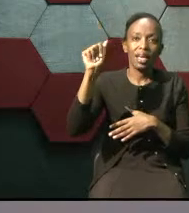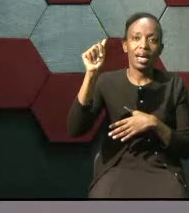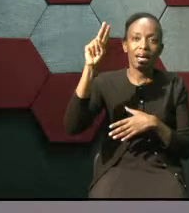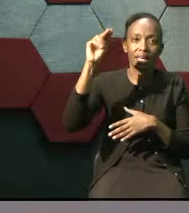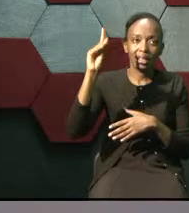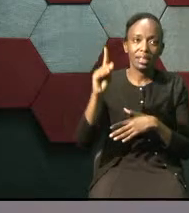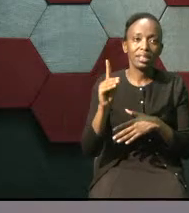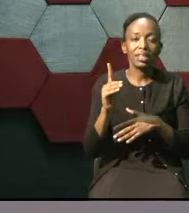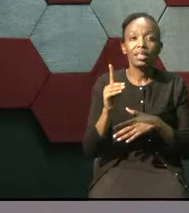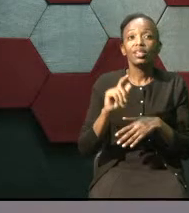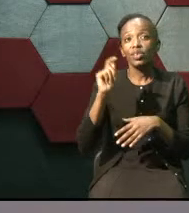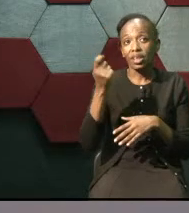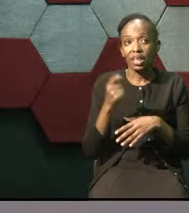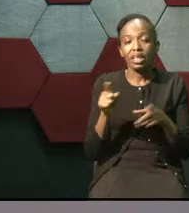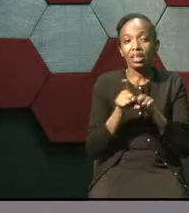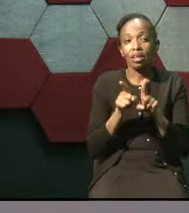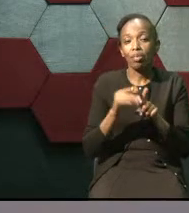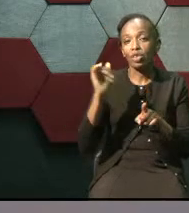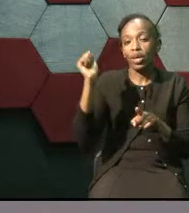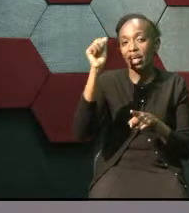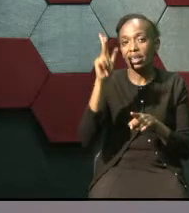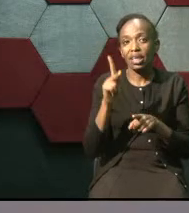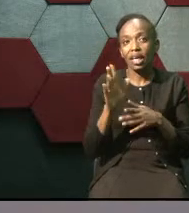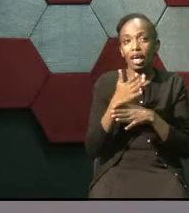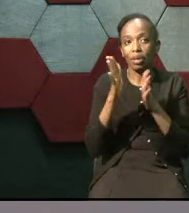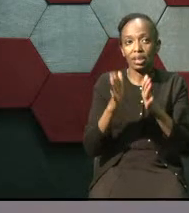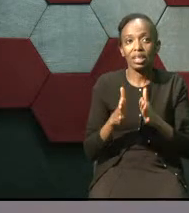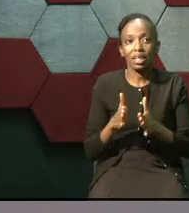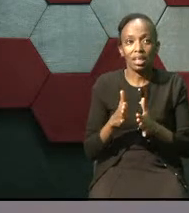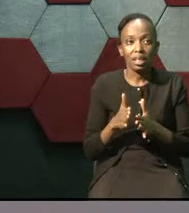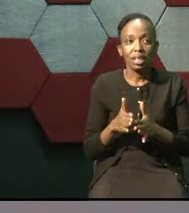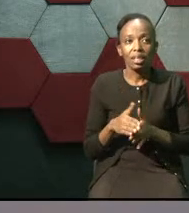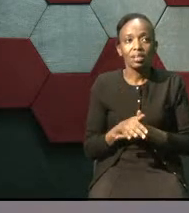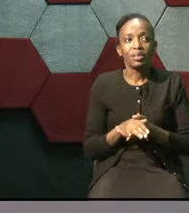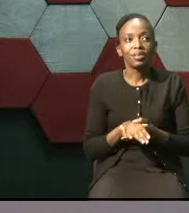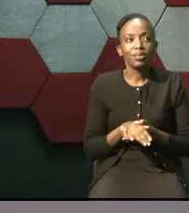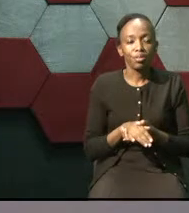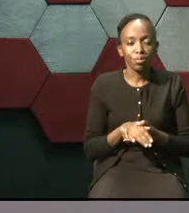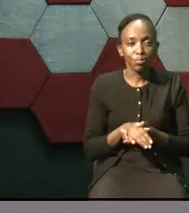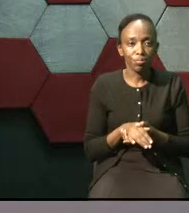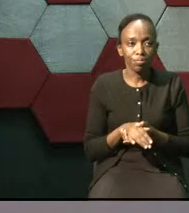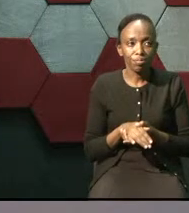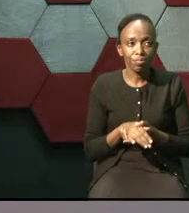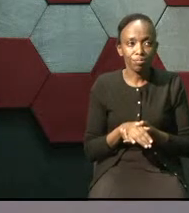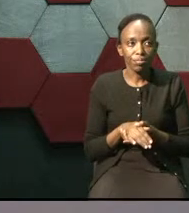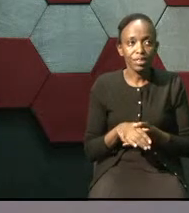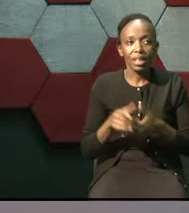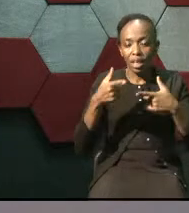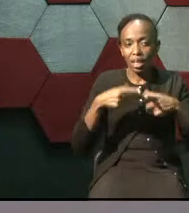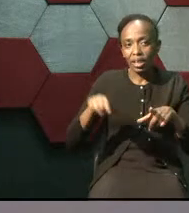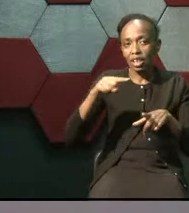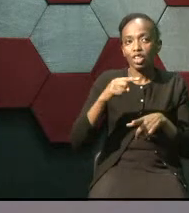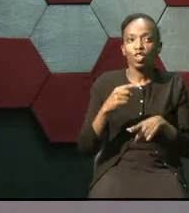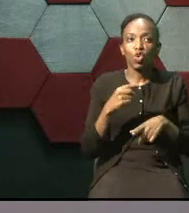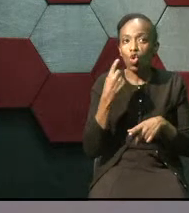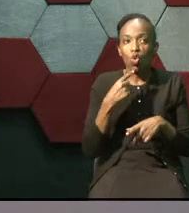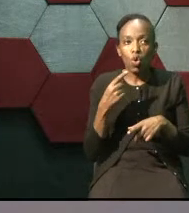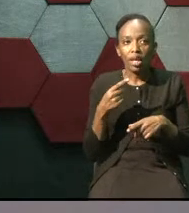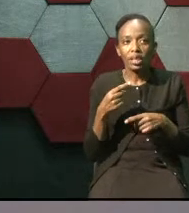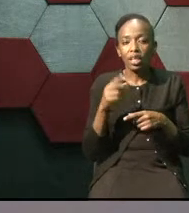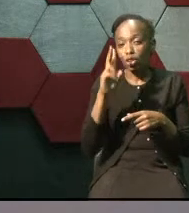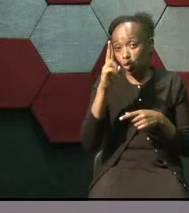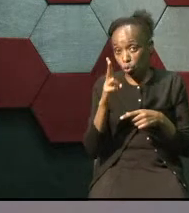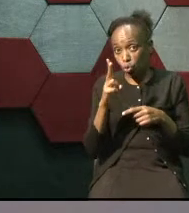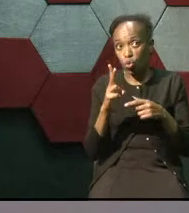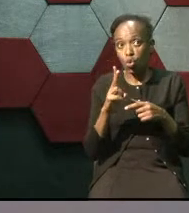this is the YSK ambassador as well. Her Excellency Finula Quinlan. Balozi, let us know, who are the overall runners-up in